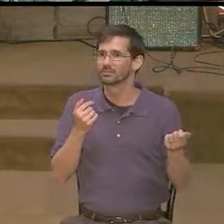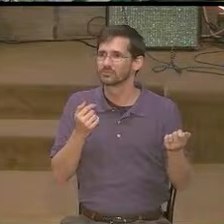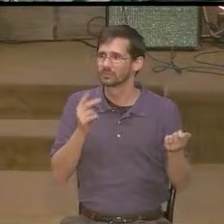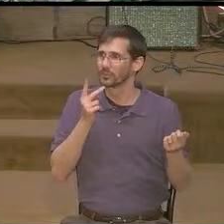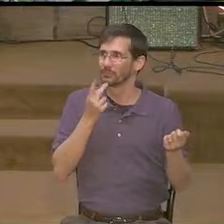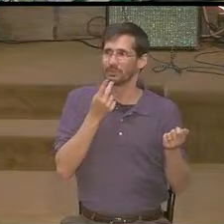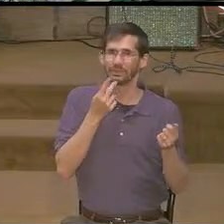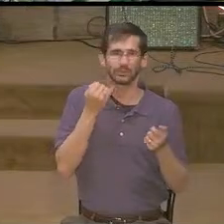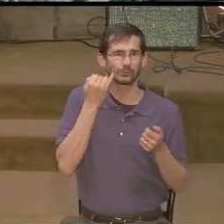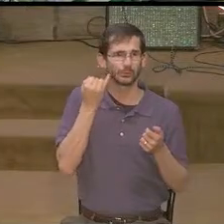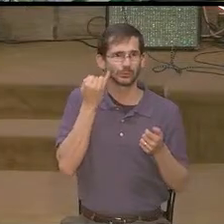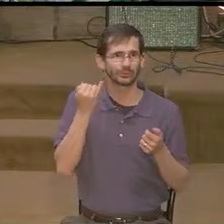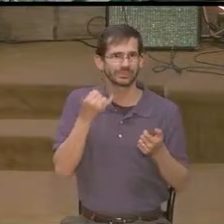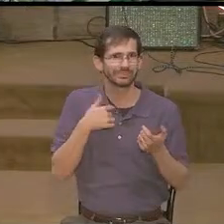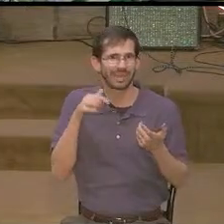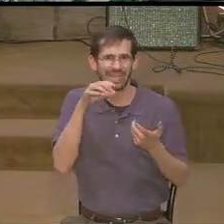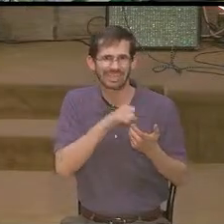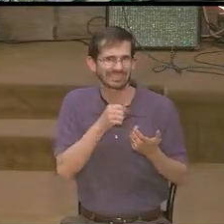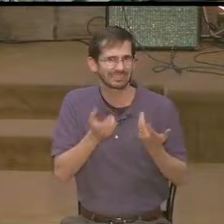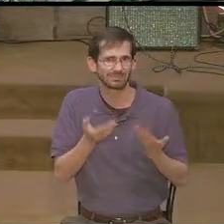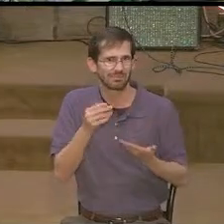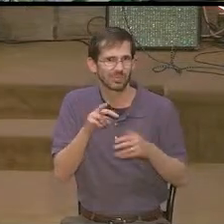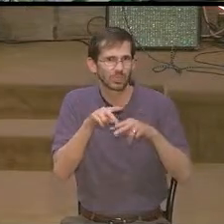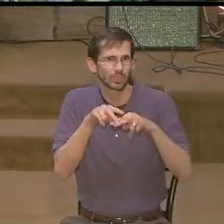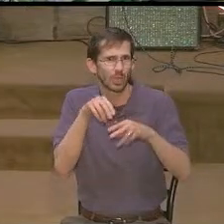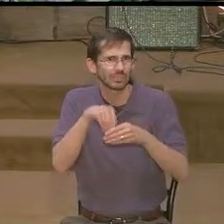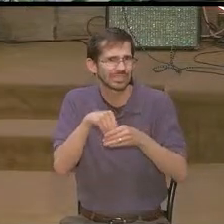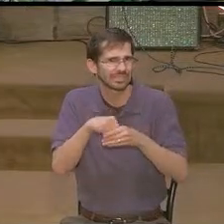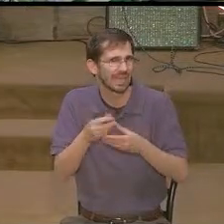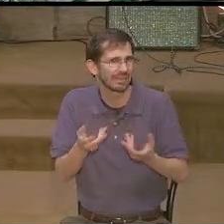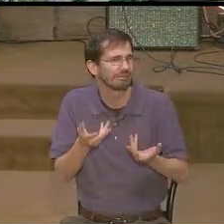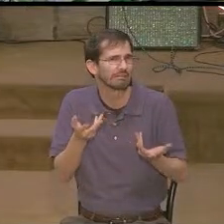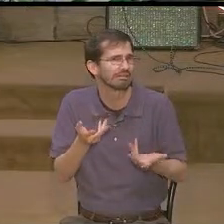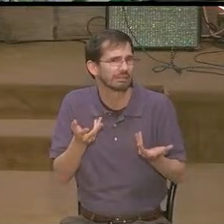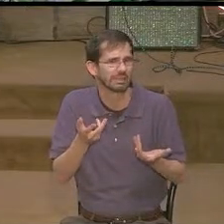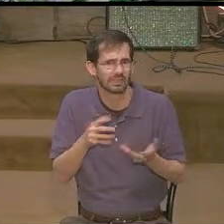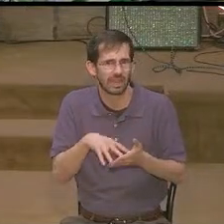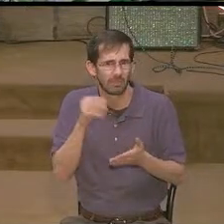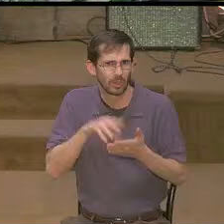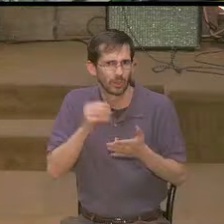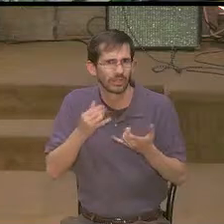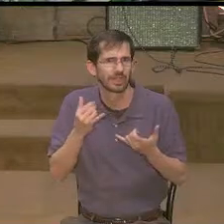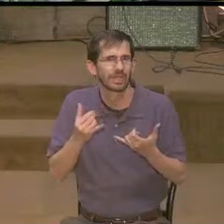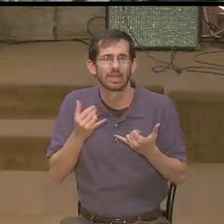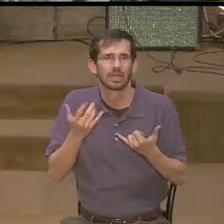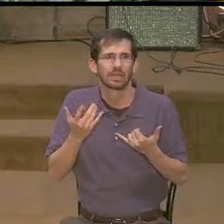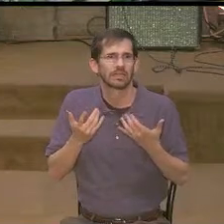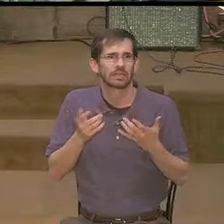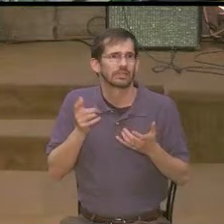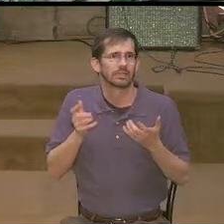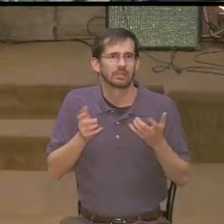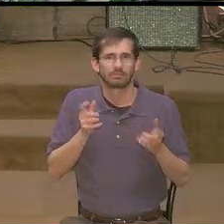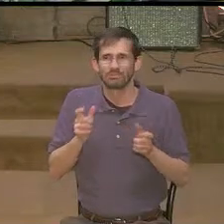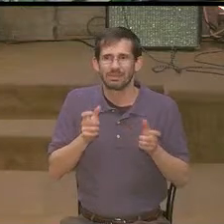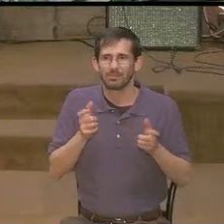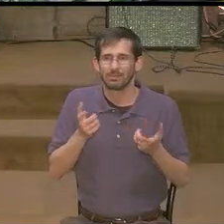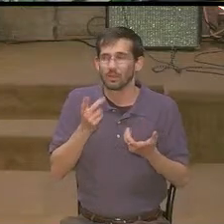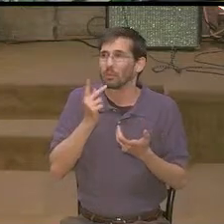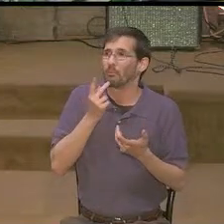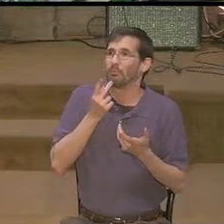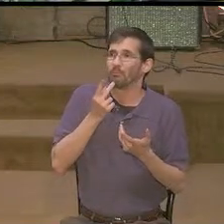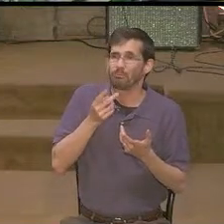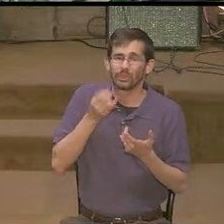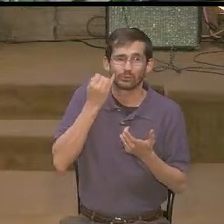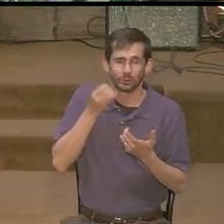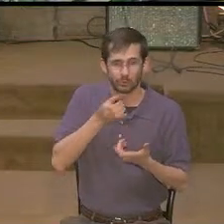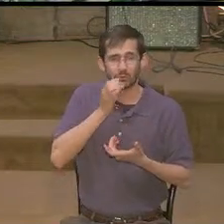Pickle juice, I guess it's a salt, as I'm now learning, because I'm, people are, you know, pickle juice, I, you